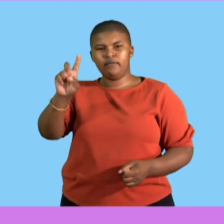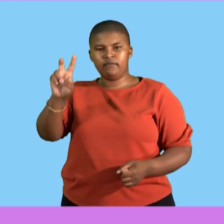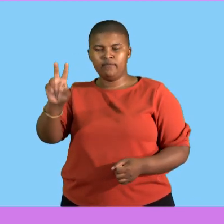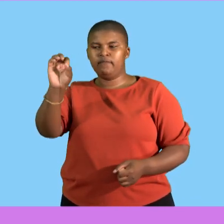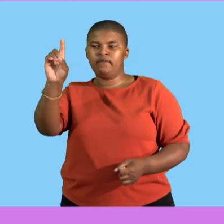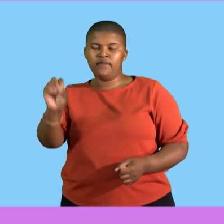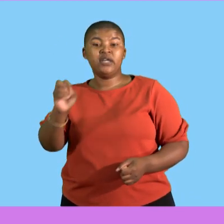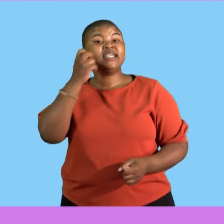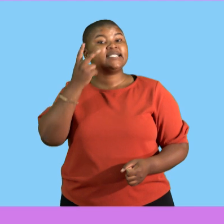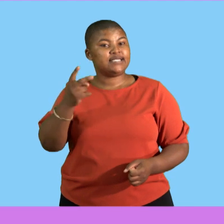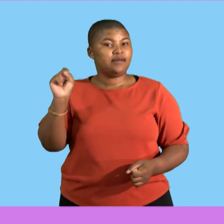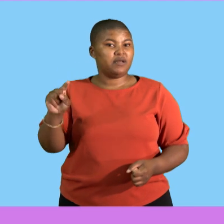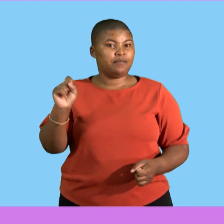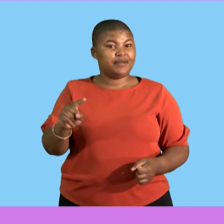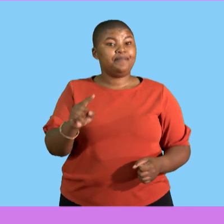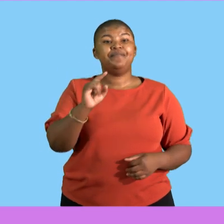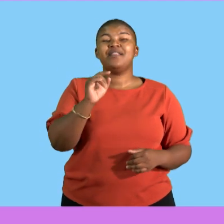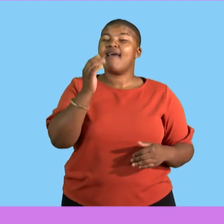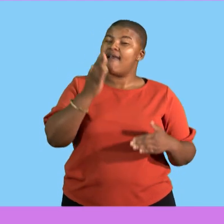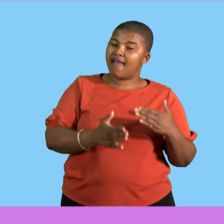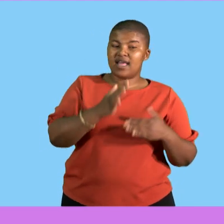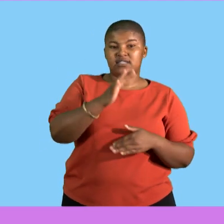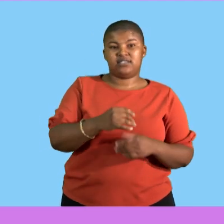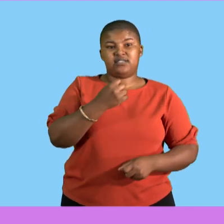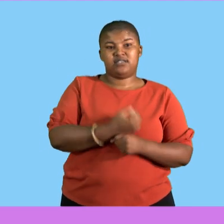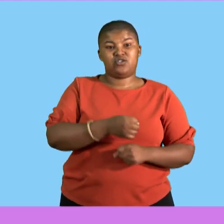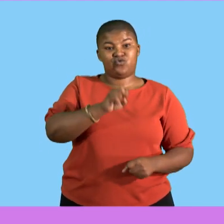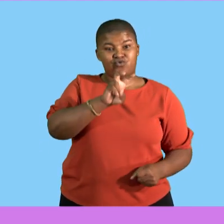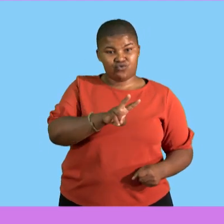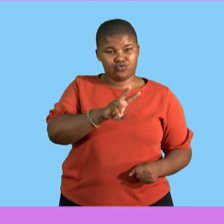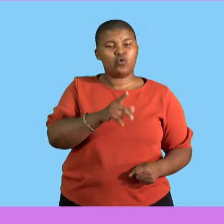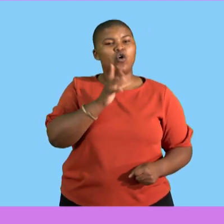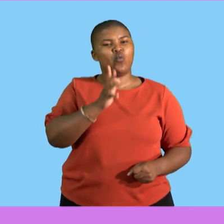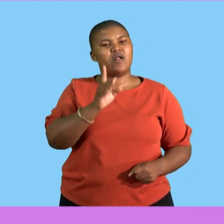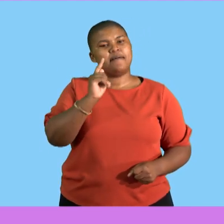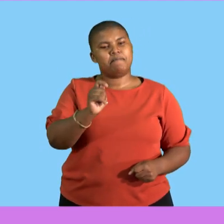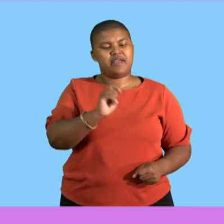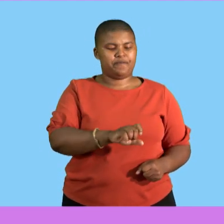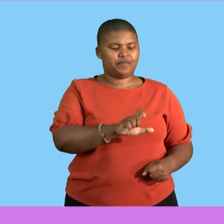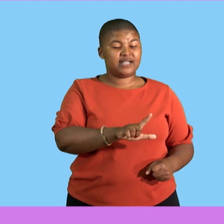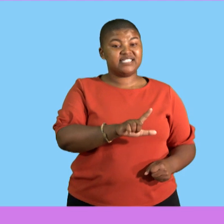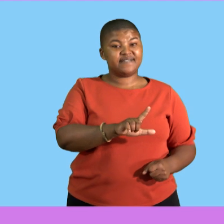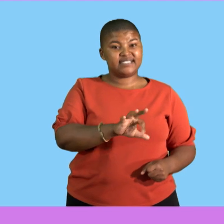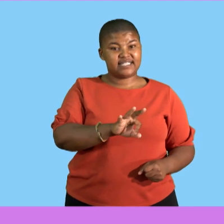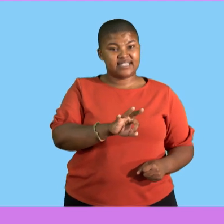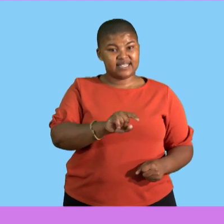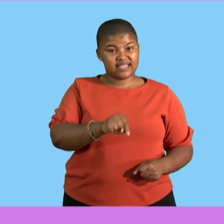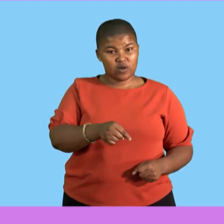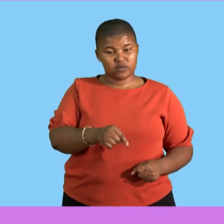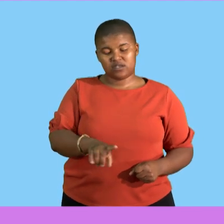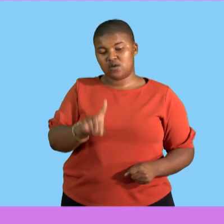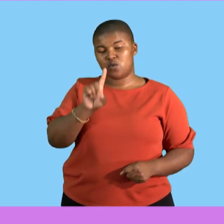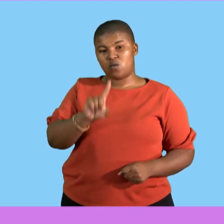106.12%, and then you'll see at the end of 2 years' time, they will pay